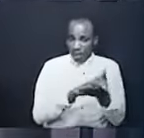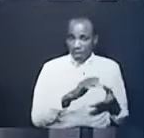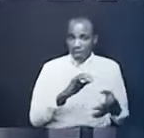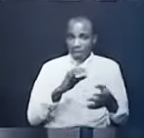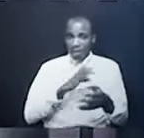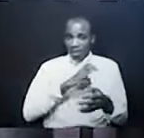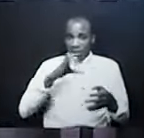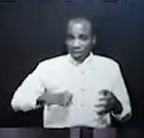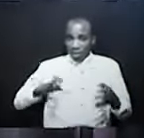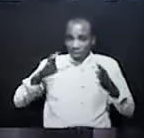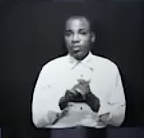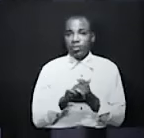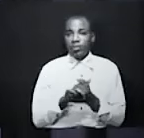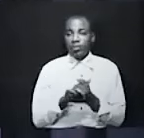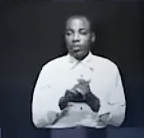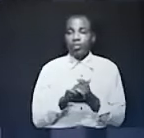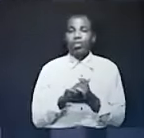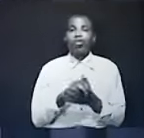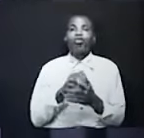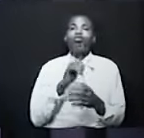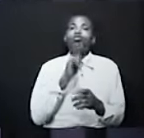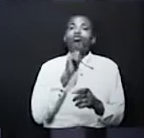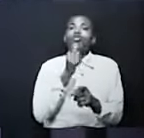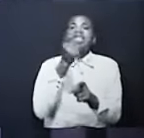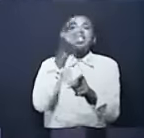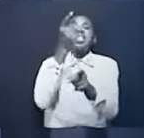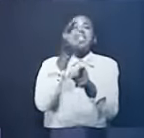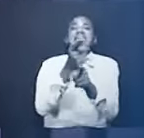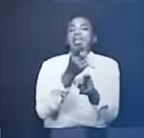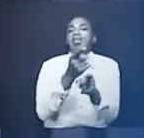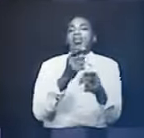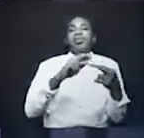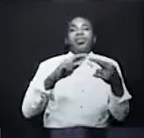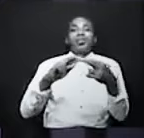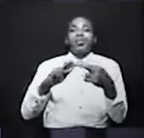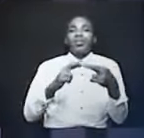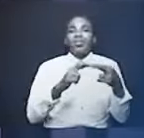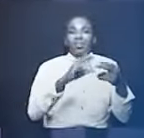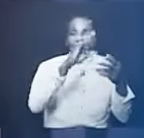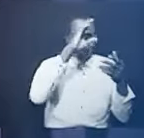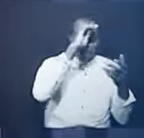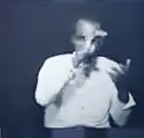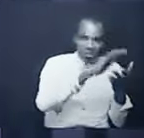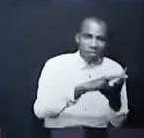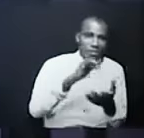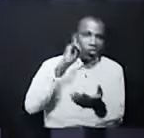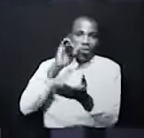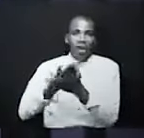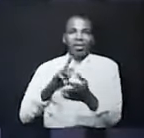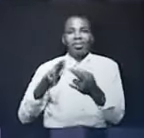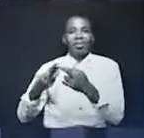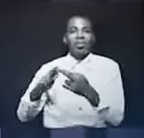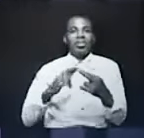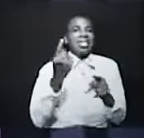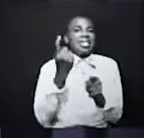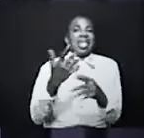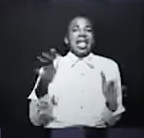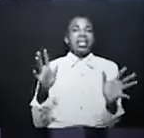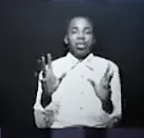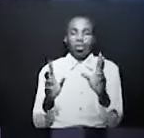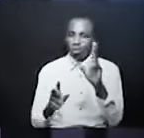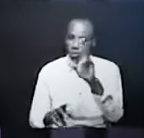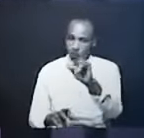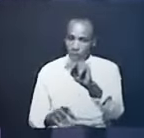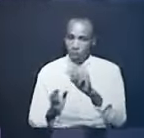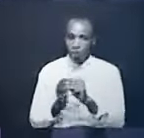is not just a relationship between a husband and the